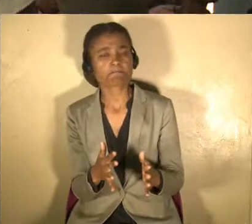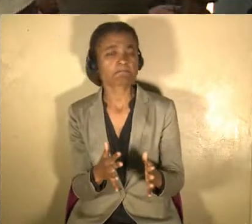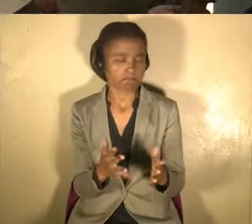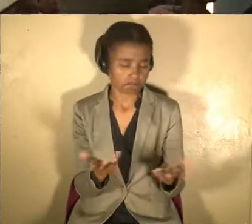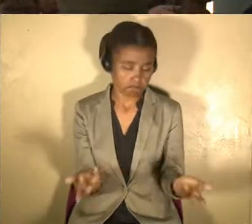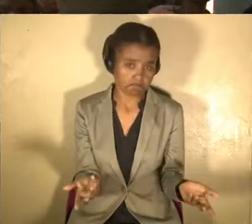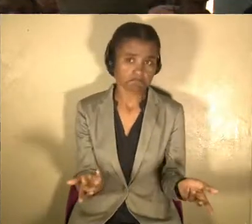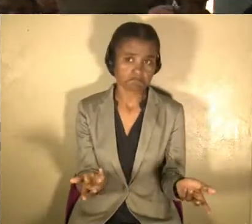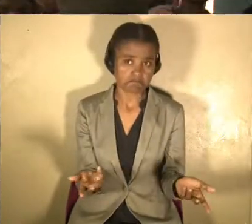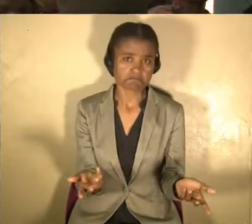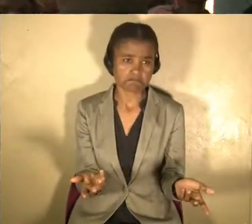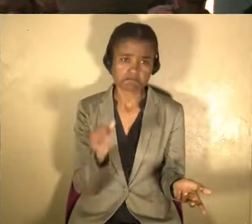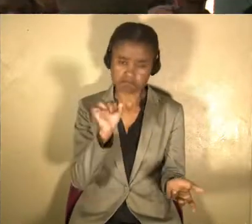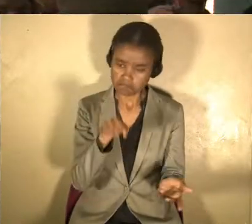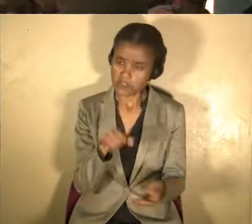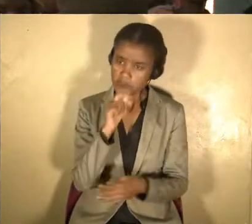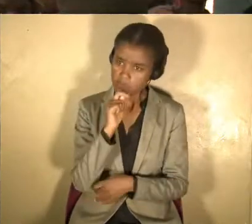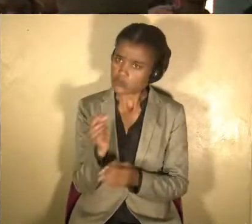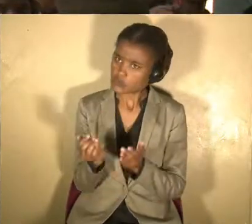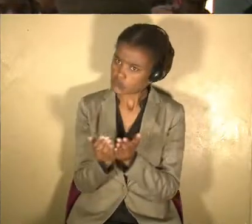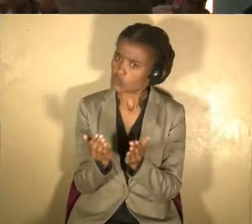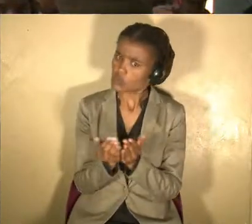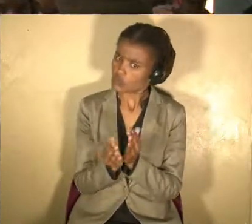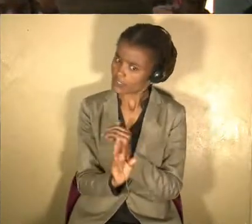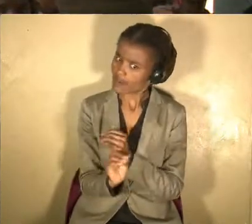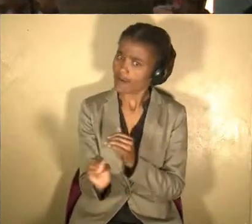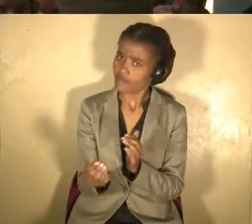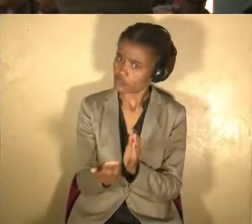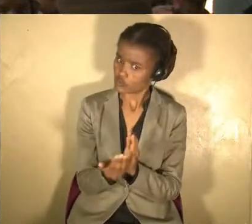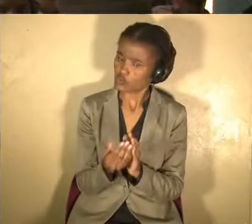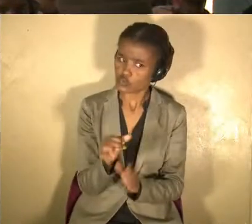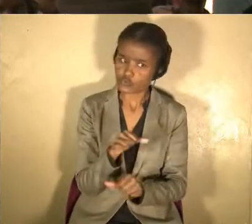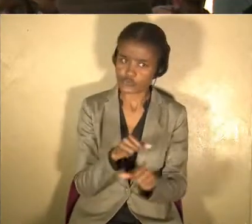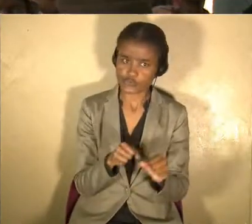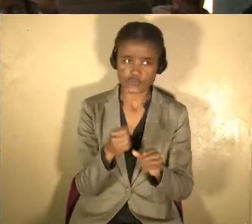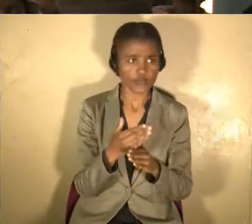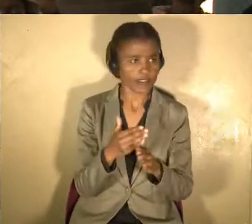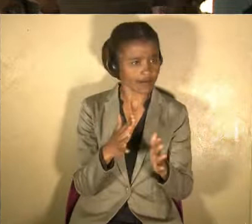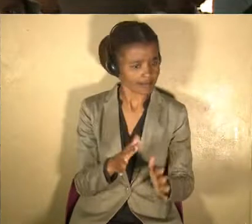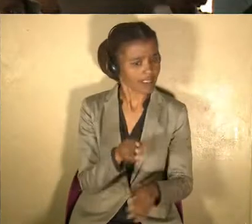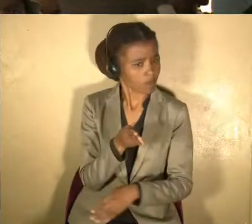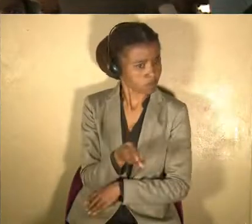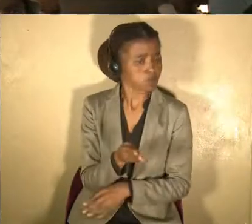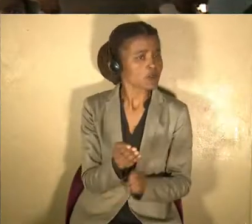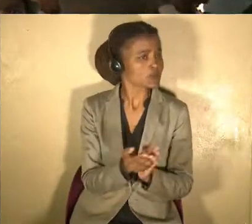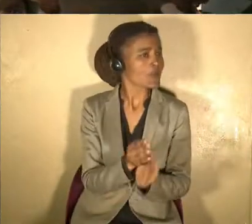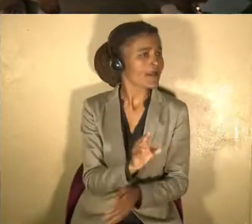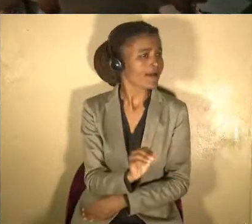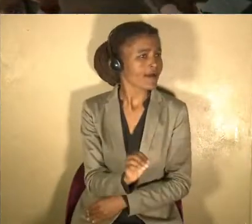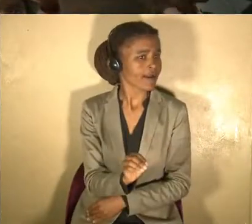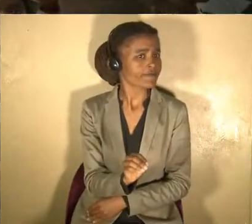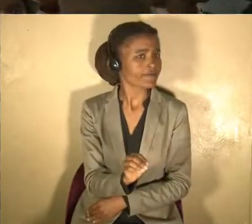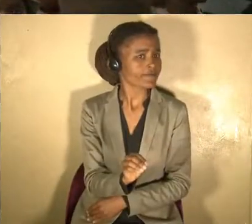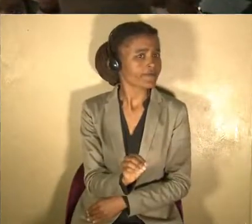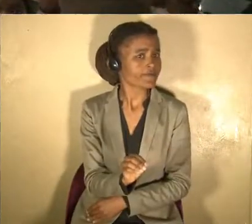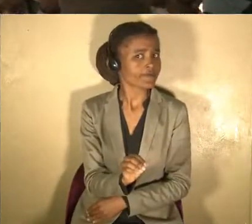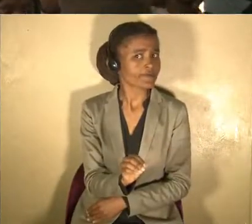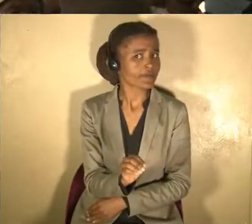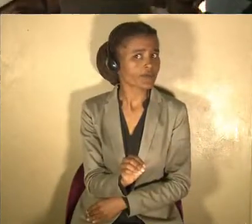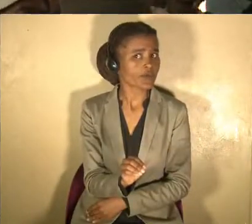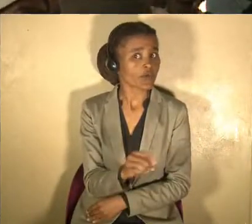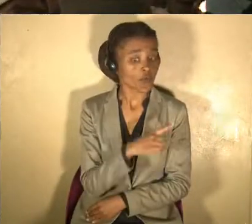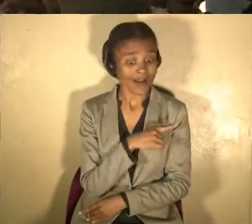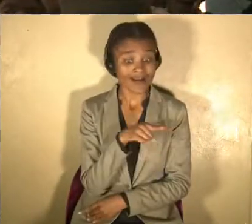we do have school social workers rendering services at schools because they don't fall under the Department